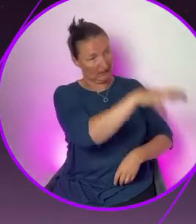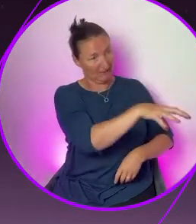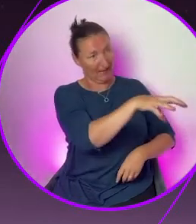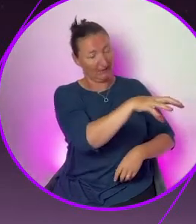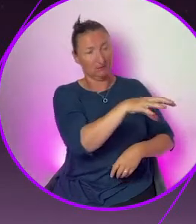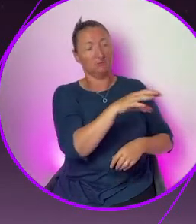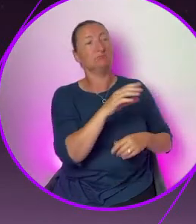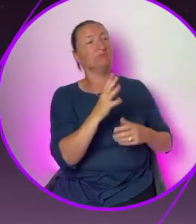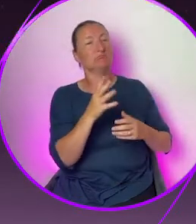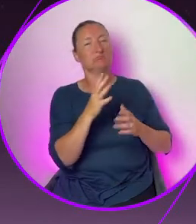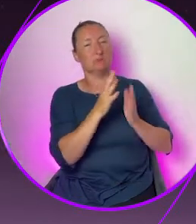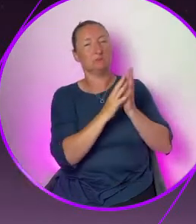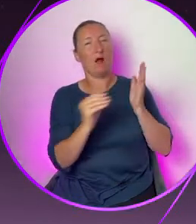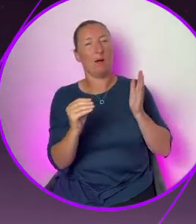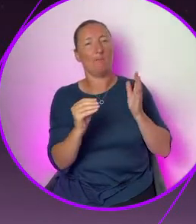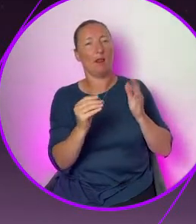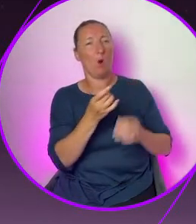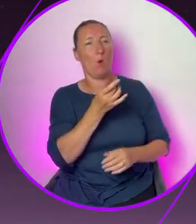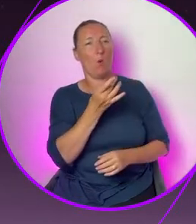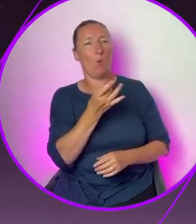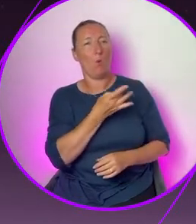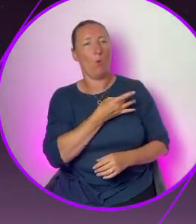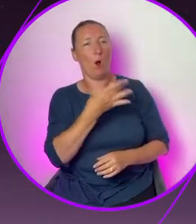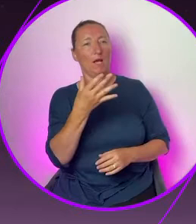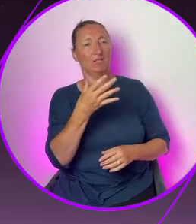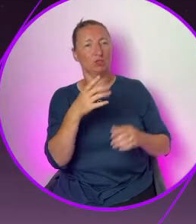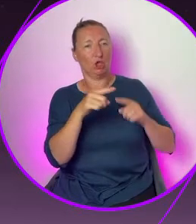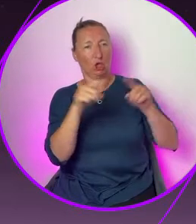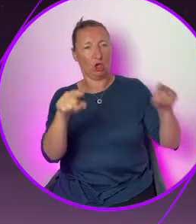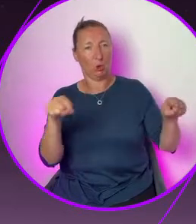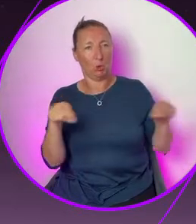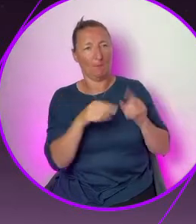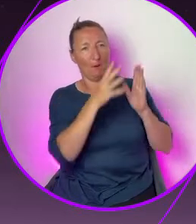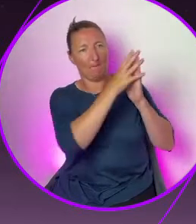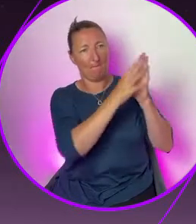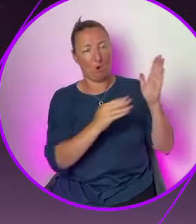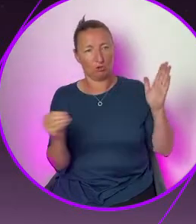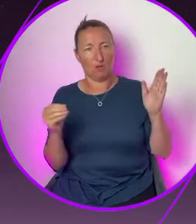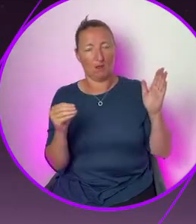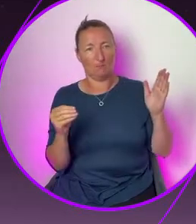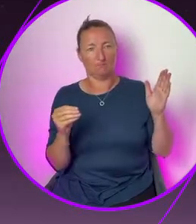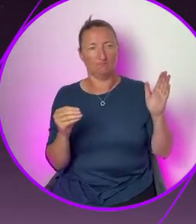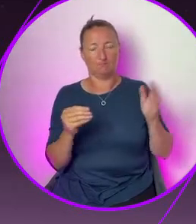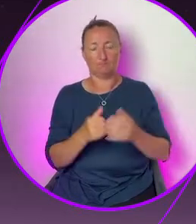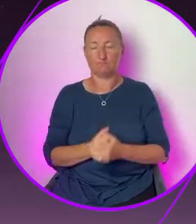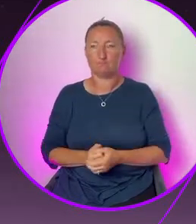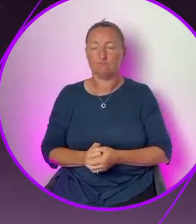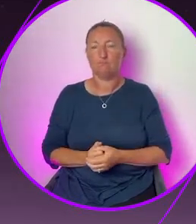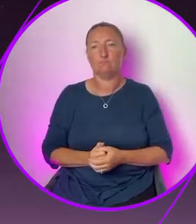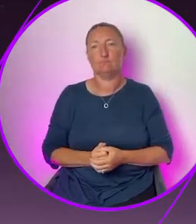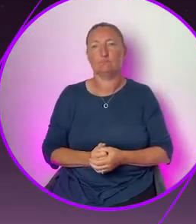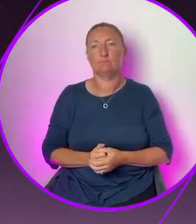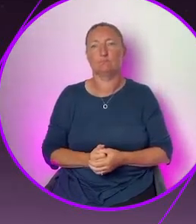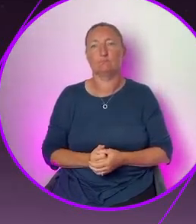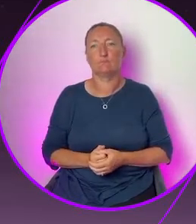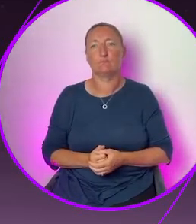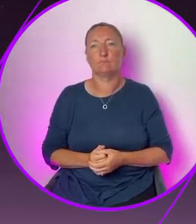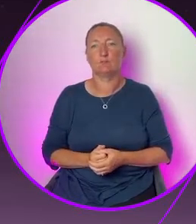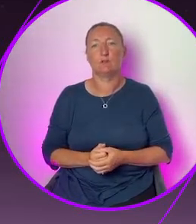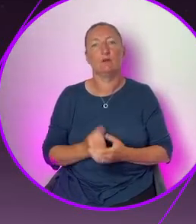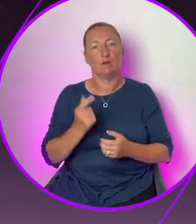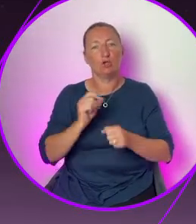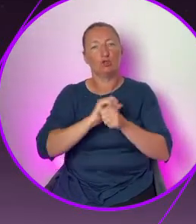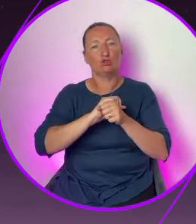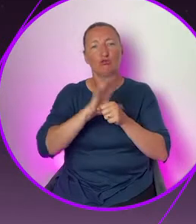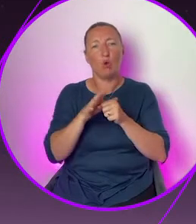model, logic becomes apparently very limiting. Now, we got a glimpse of that in the pandemics,